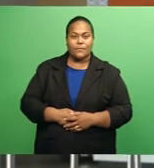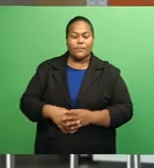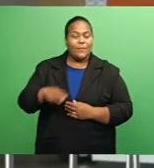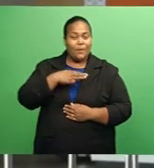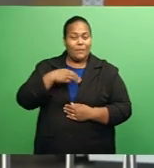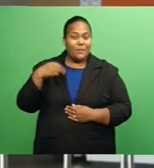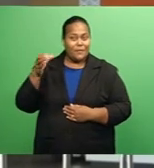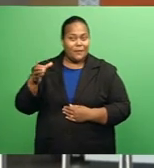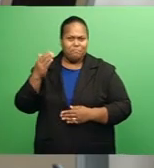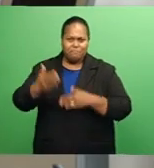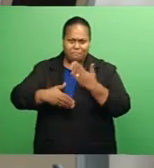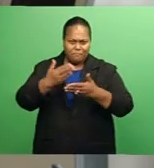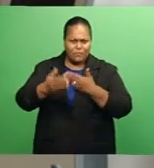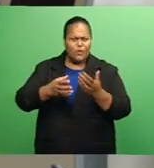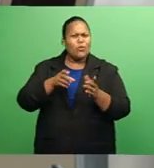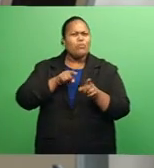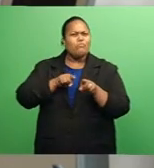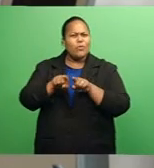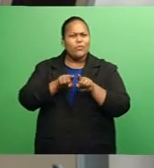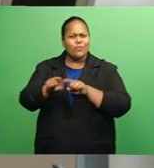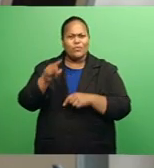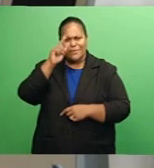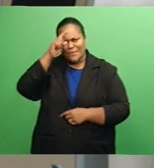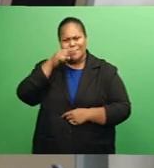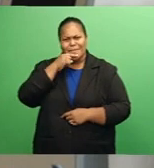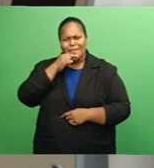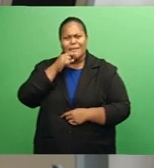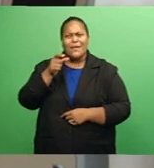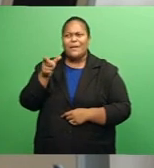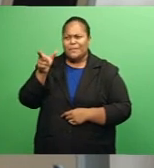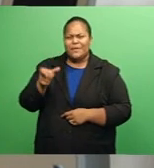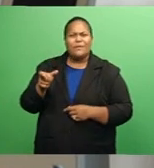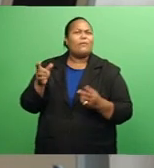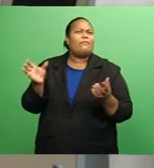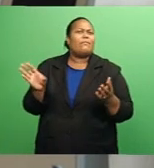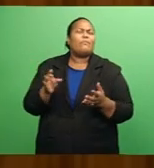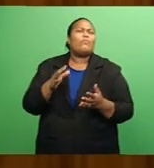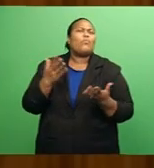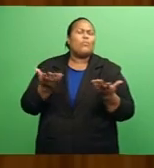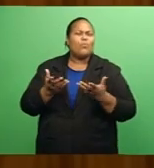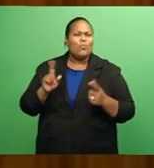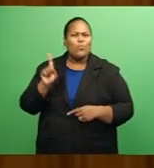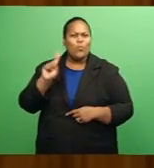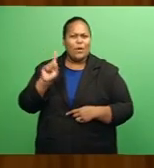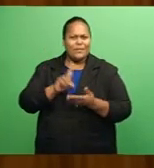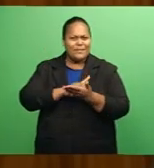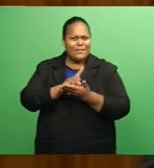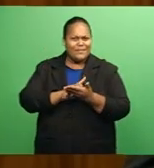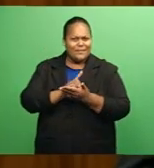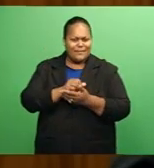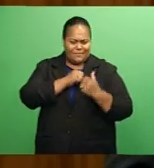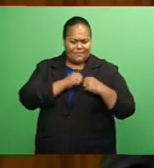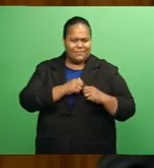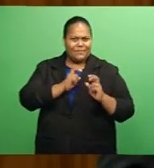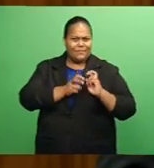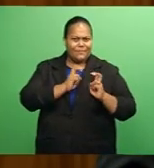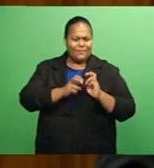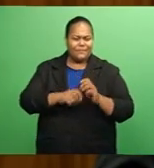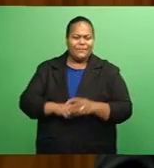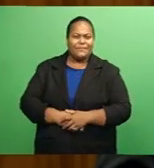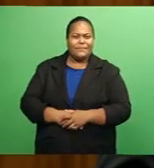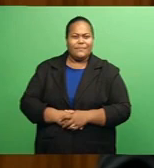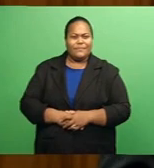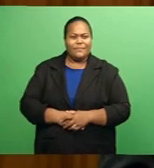the majority of the patients suffer from heart problems and cancer. It is the intention of the Ministry to ensure that all